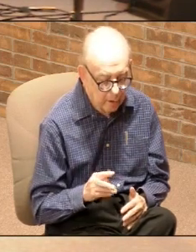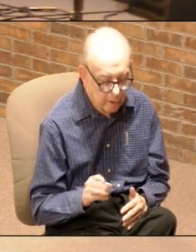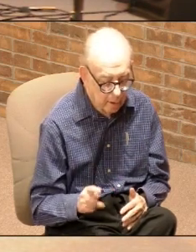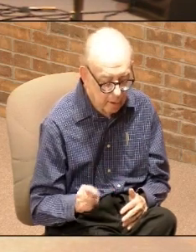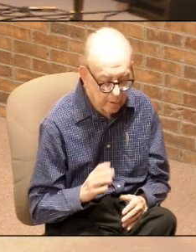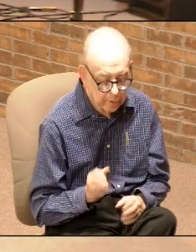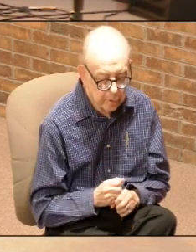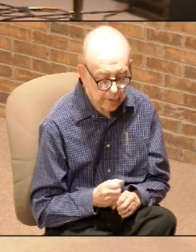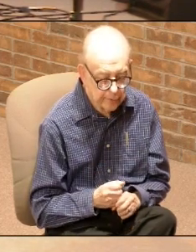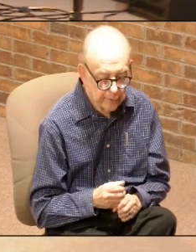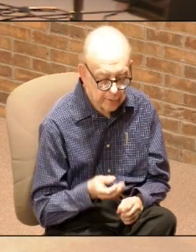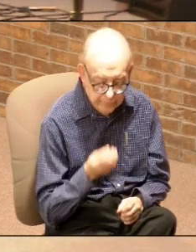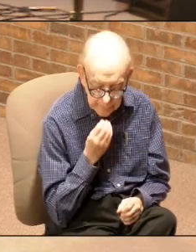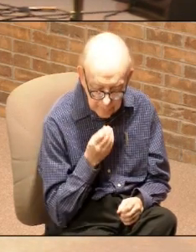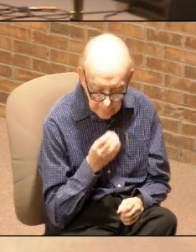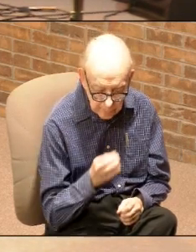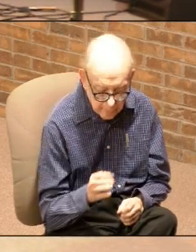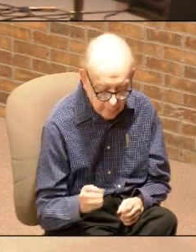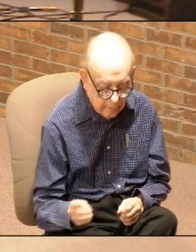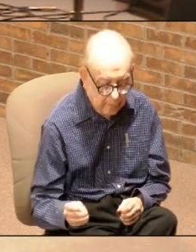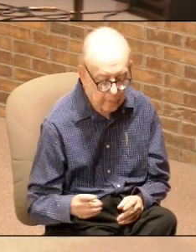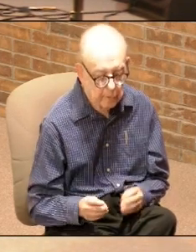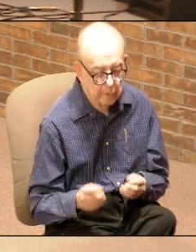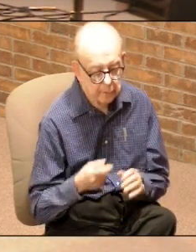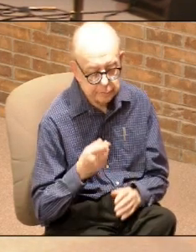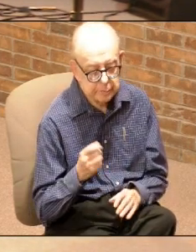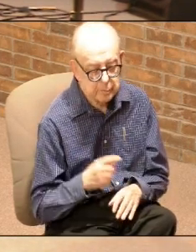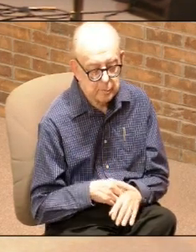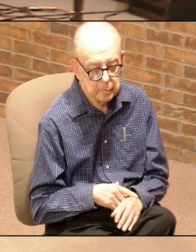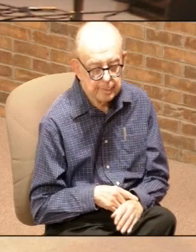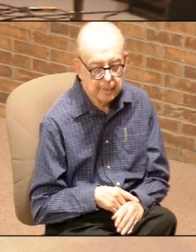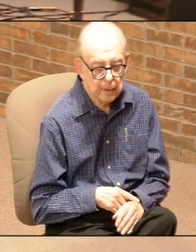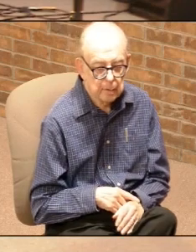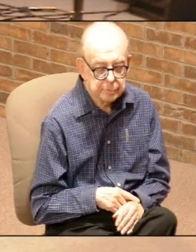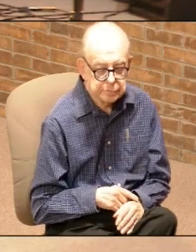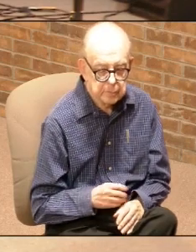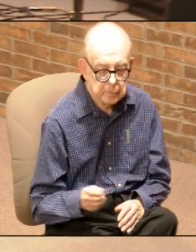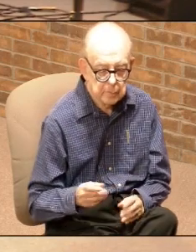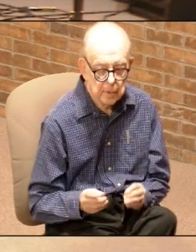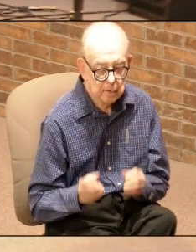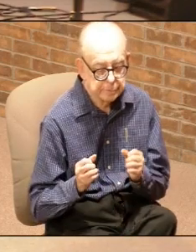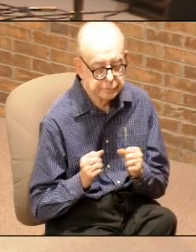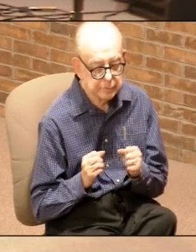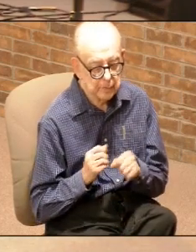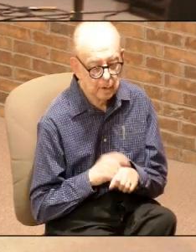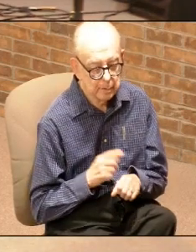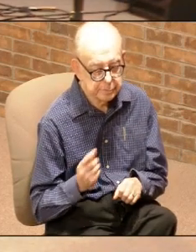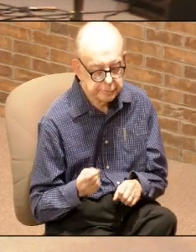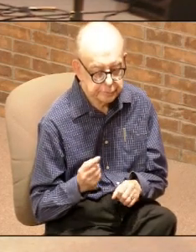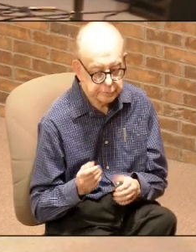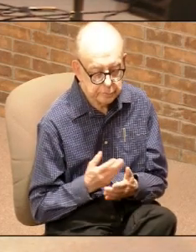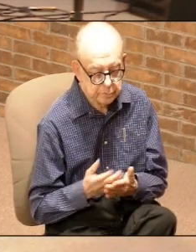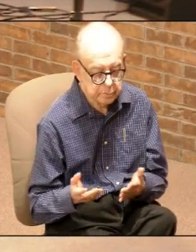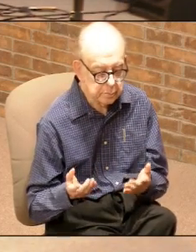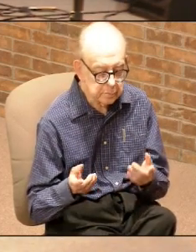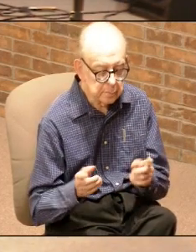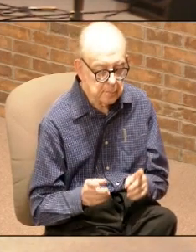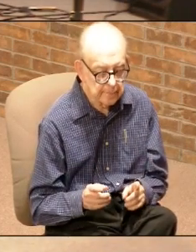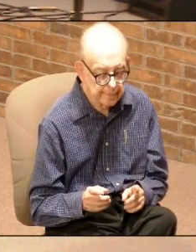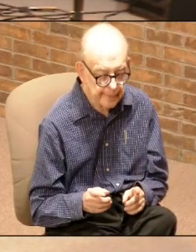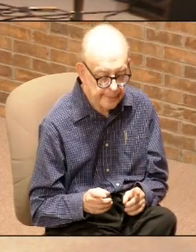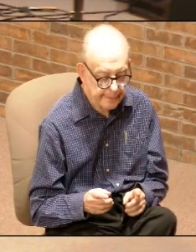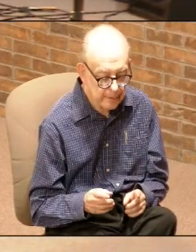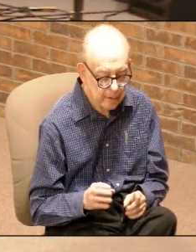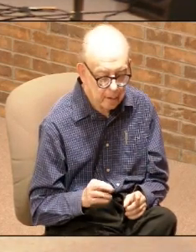fresh produce during the summer, whenever it was there. During the winter, there was always something going on,